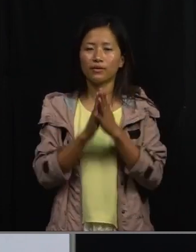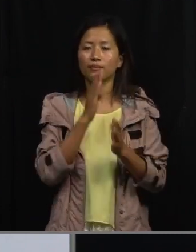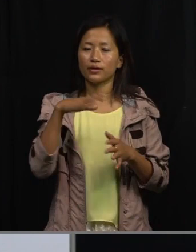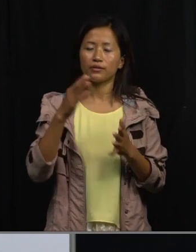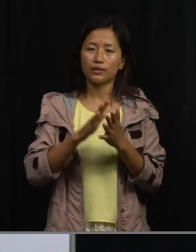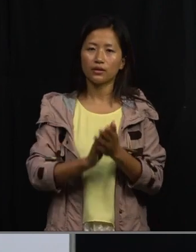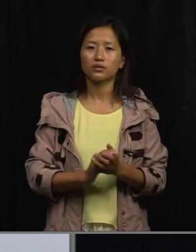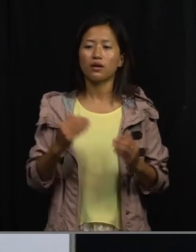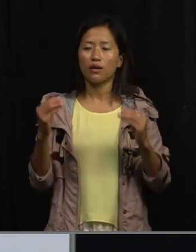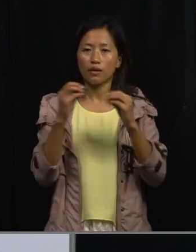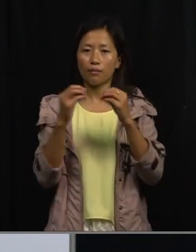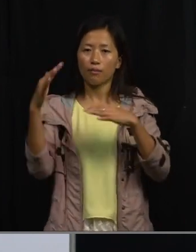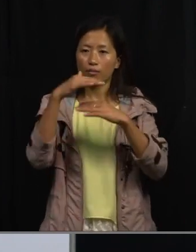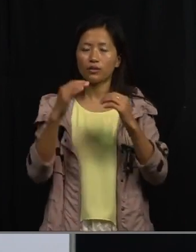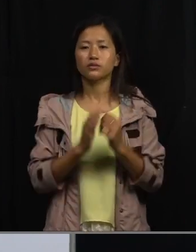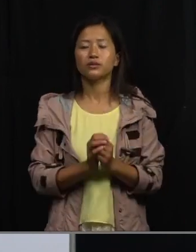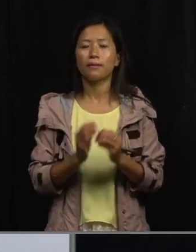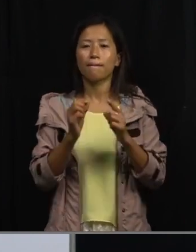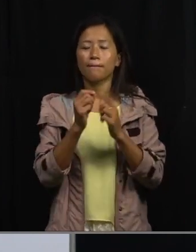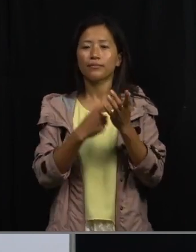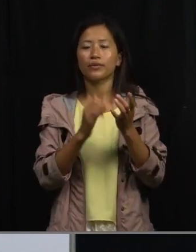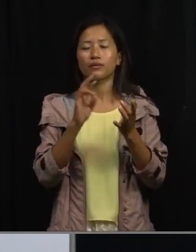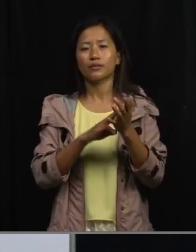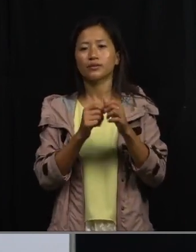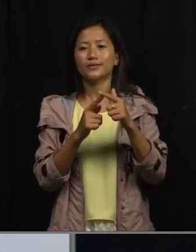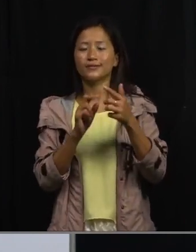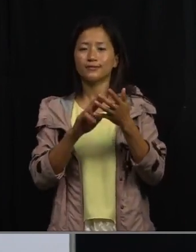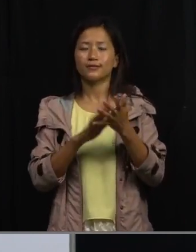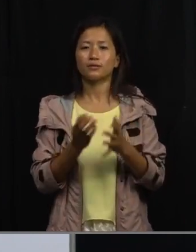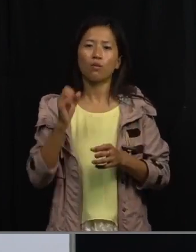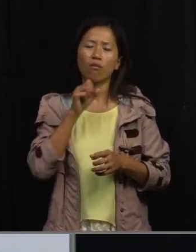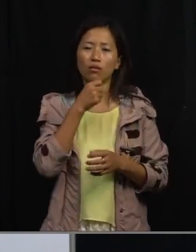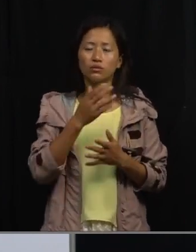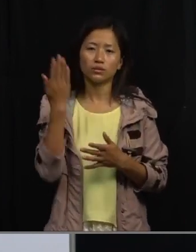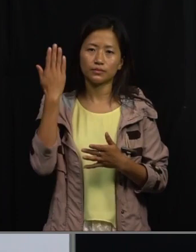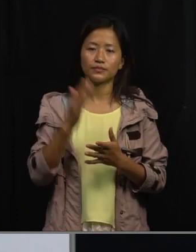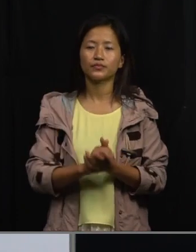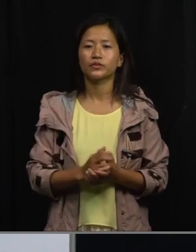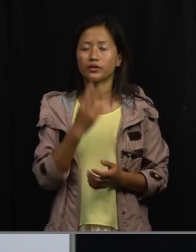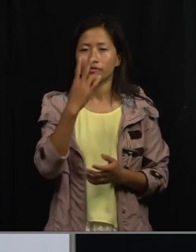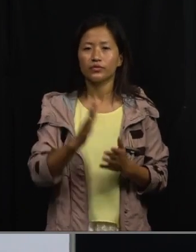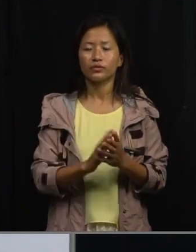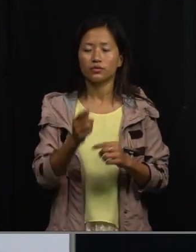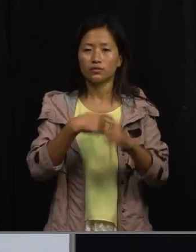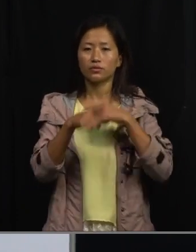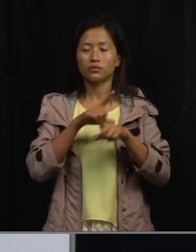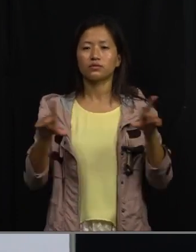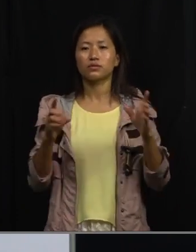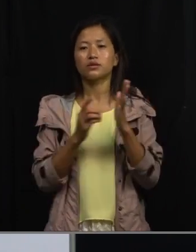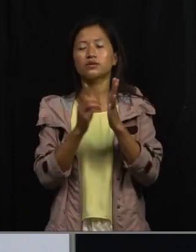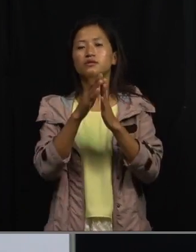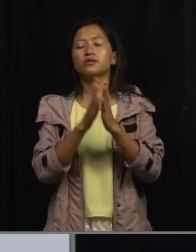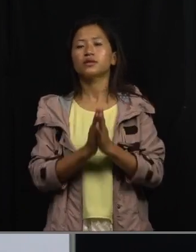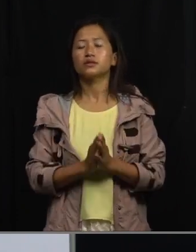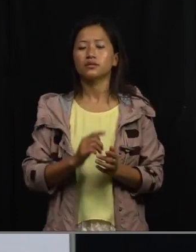been observed among the primates. And the historians, they are of the view that language developed as